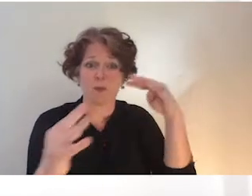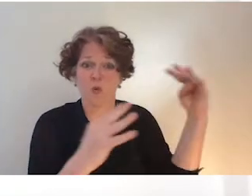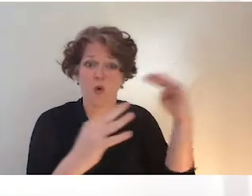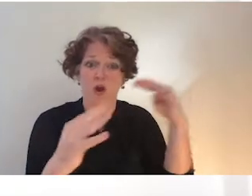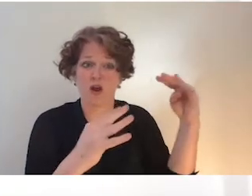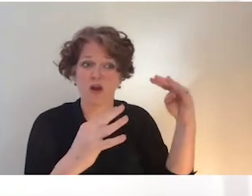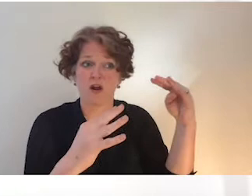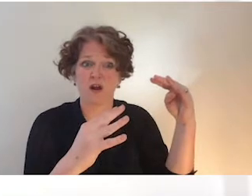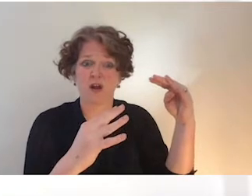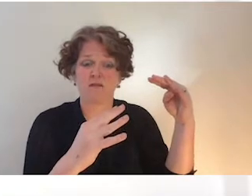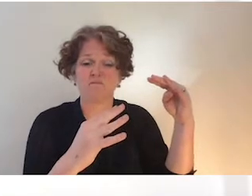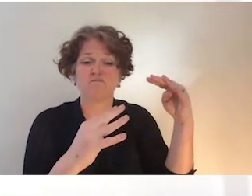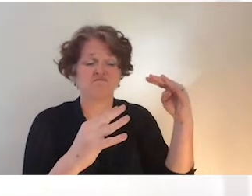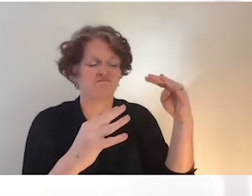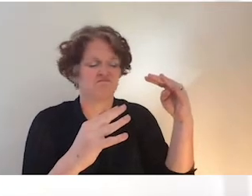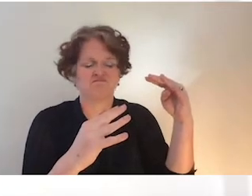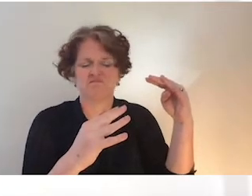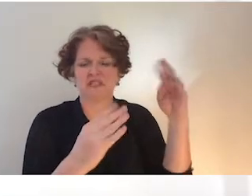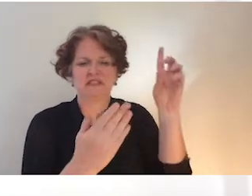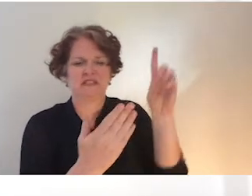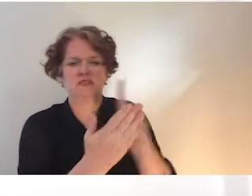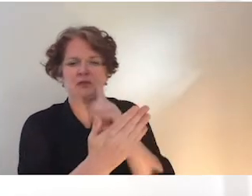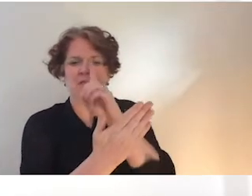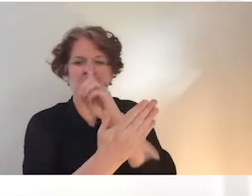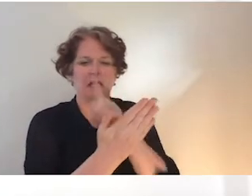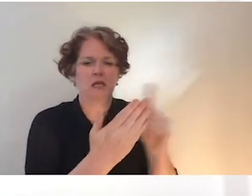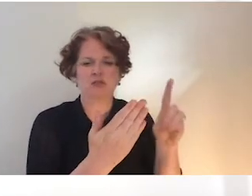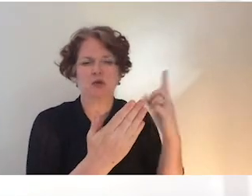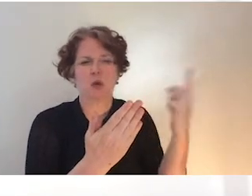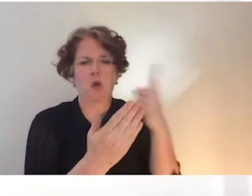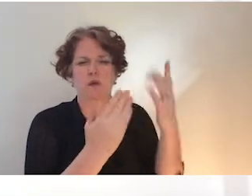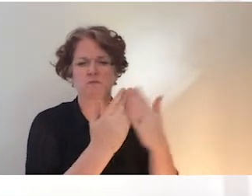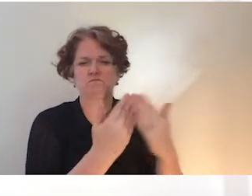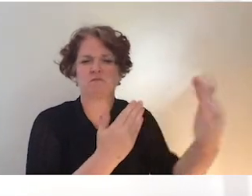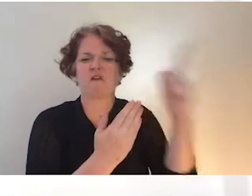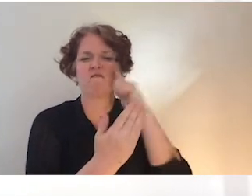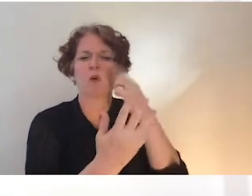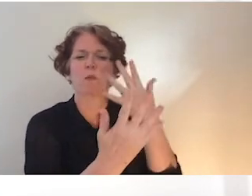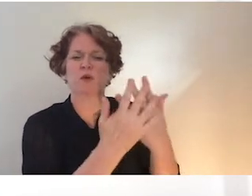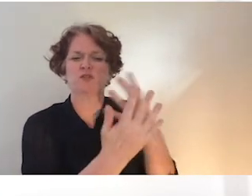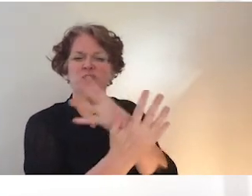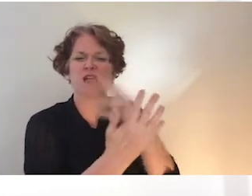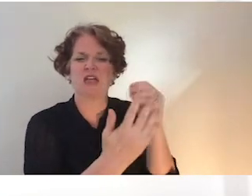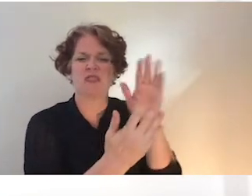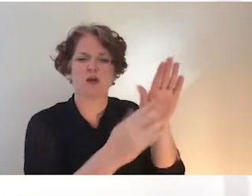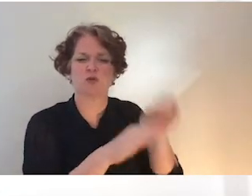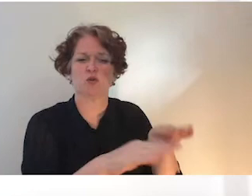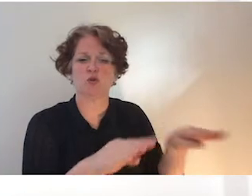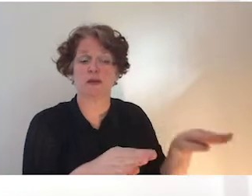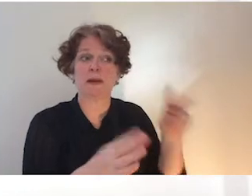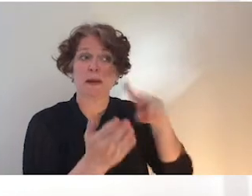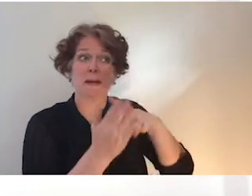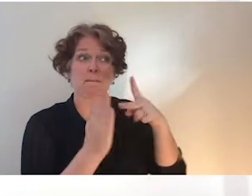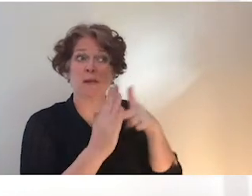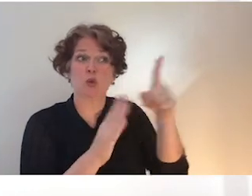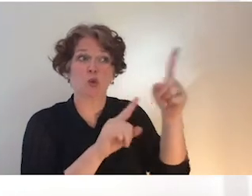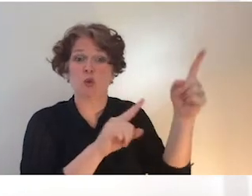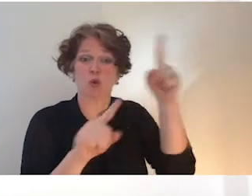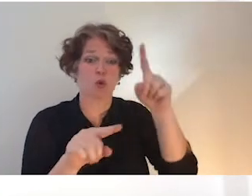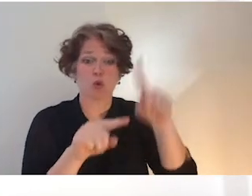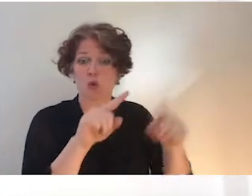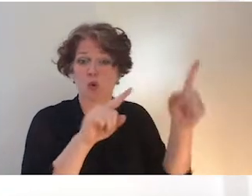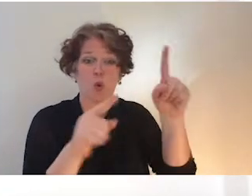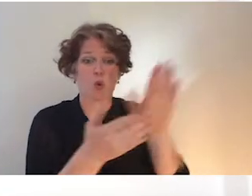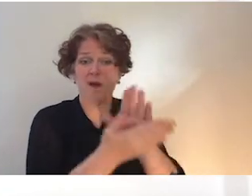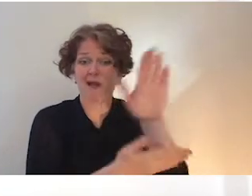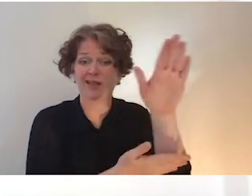the Vietnam War. A stamp of discrimination was forever sealed for prisoners and their children. Thus, you were